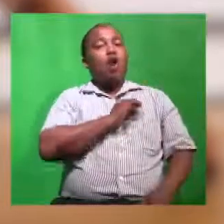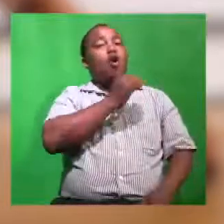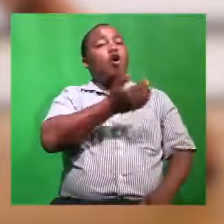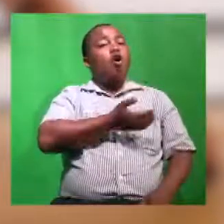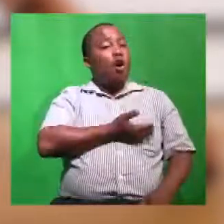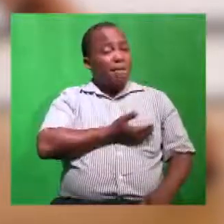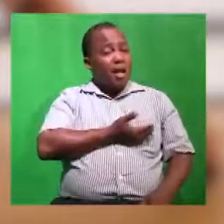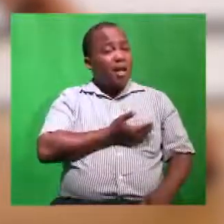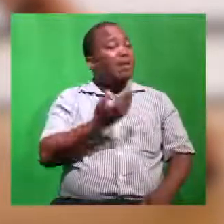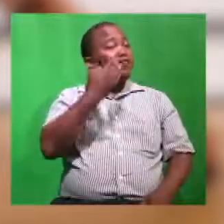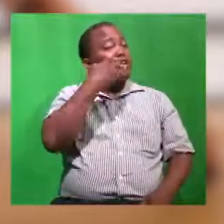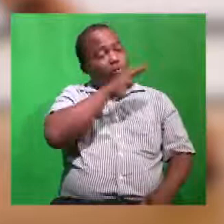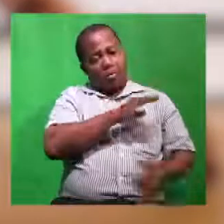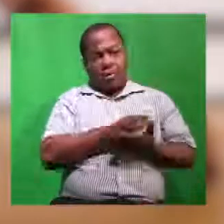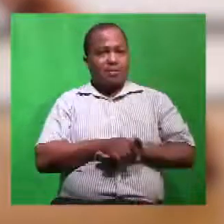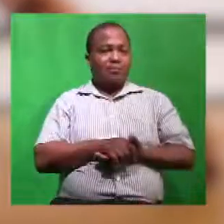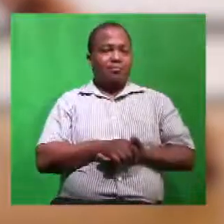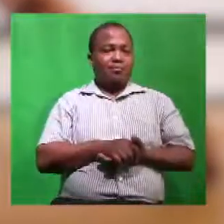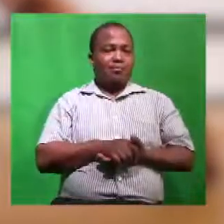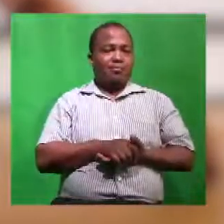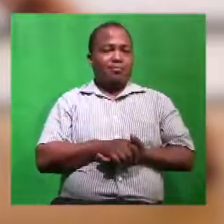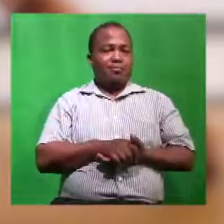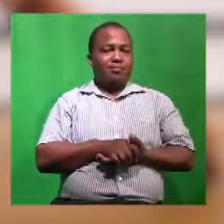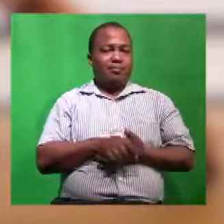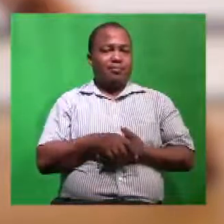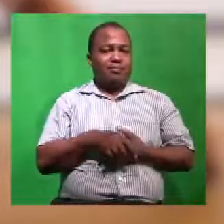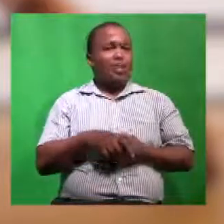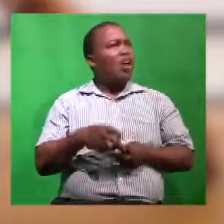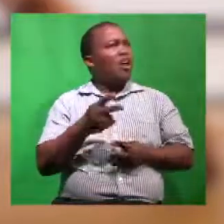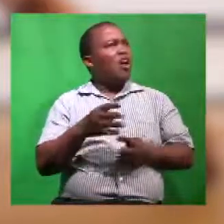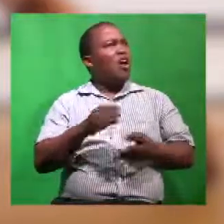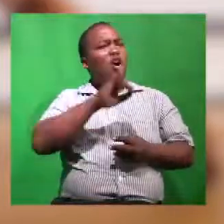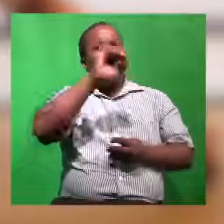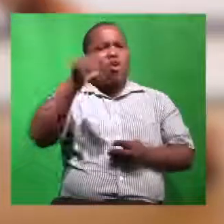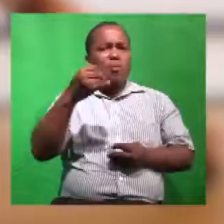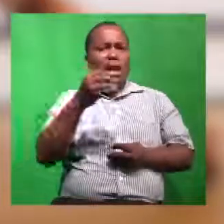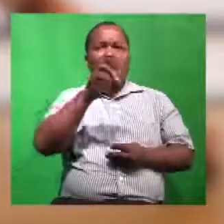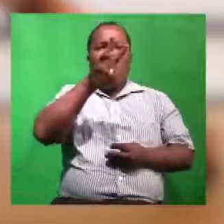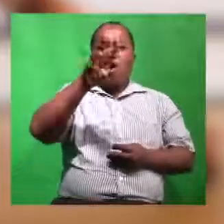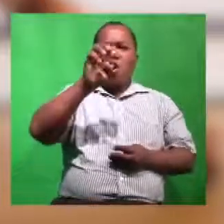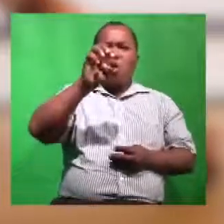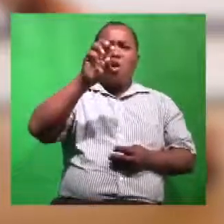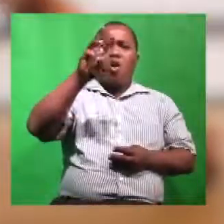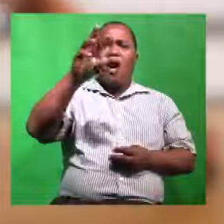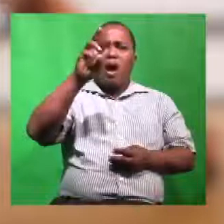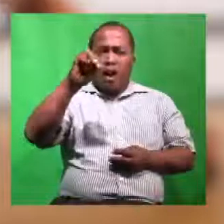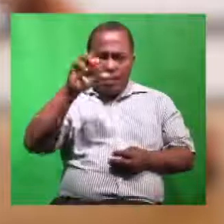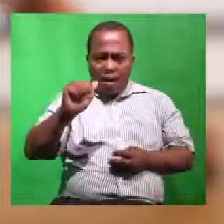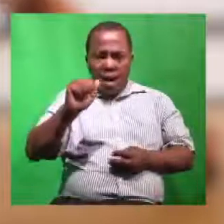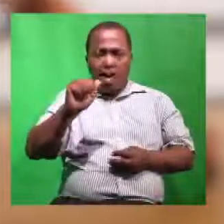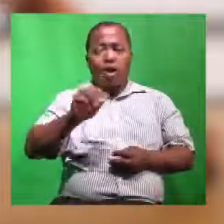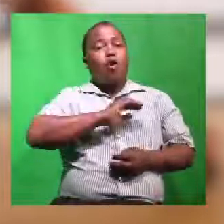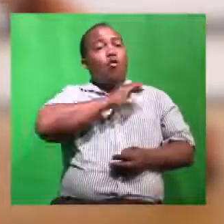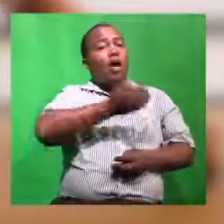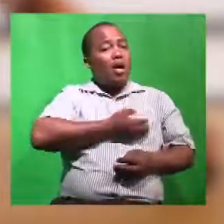WAMA. WAMA is very important organization. The other organization, WAMA means wanawake na